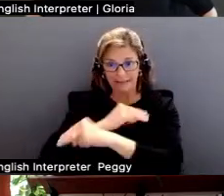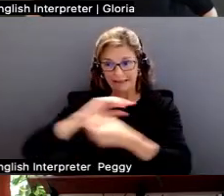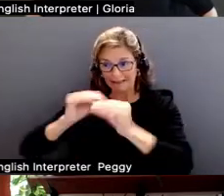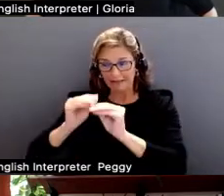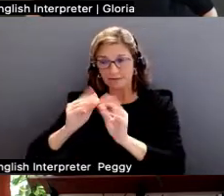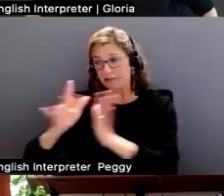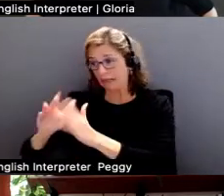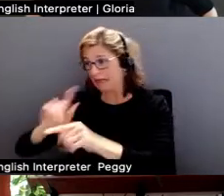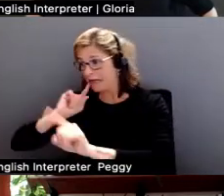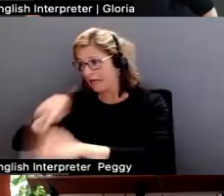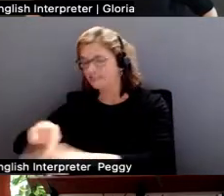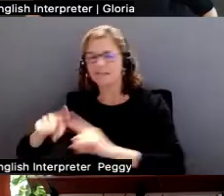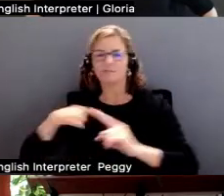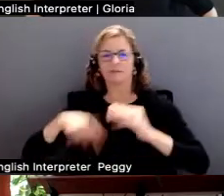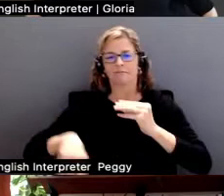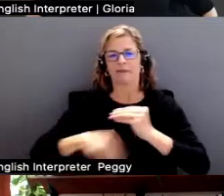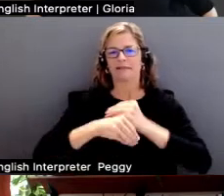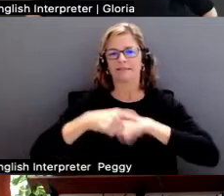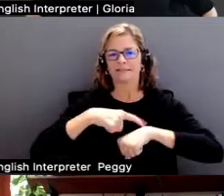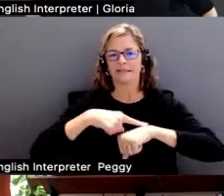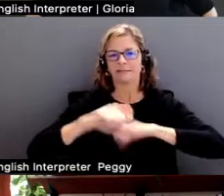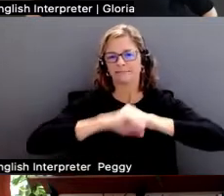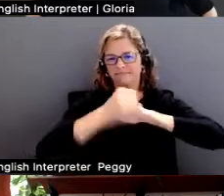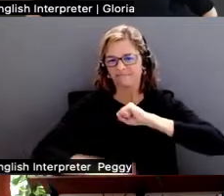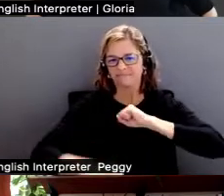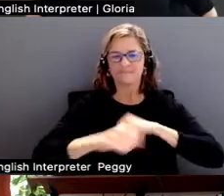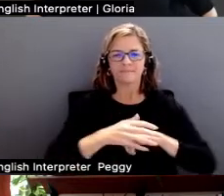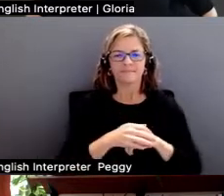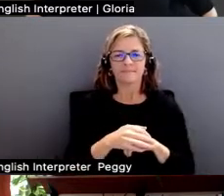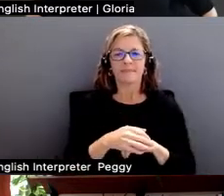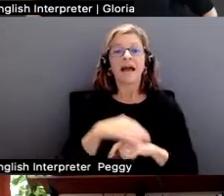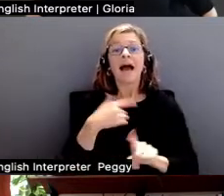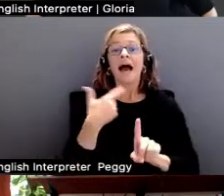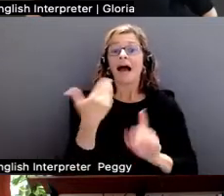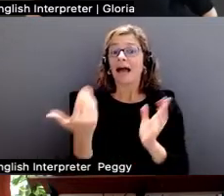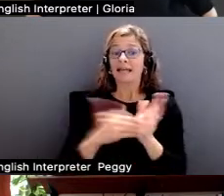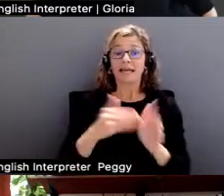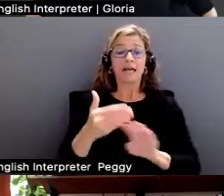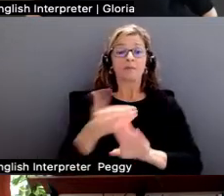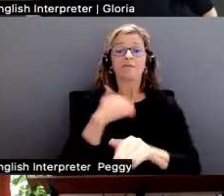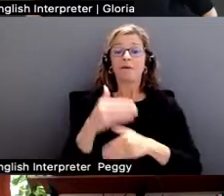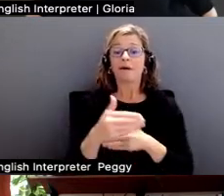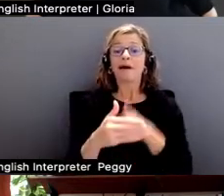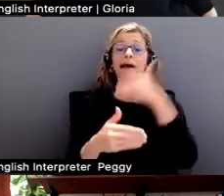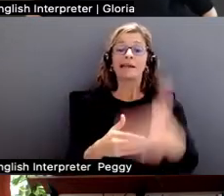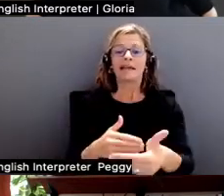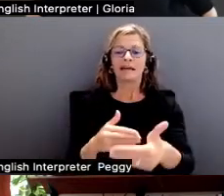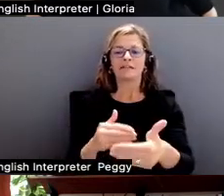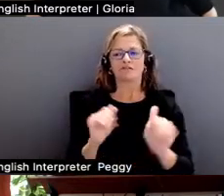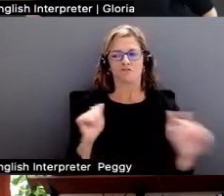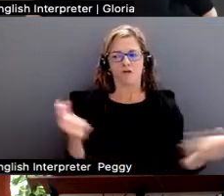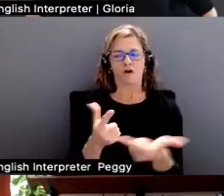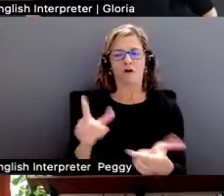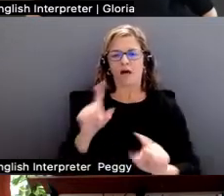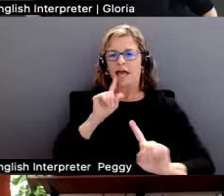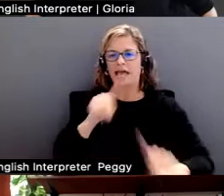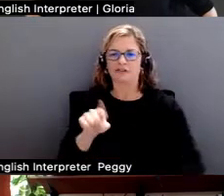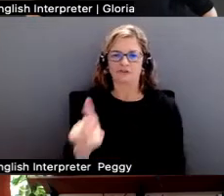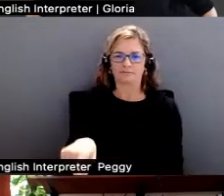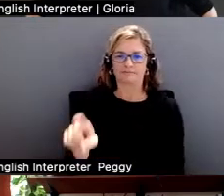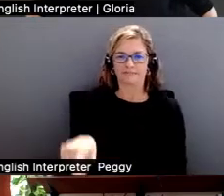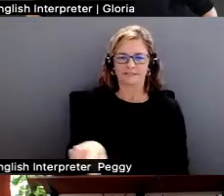it's a little bit longer, and you do need everybody to answer in order for the question to be